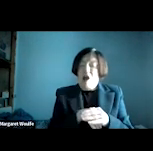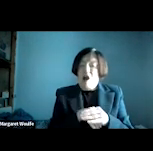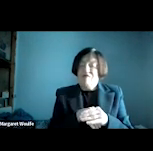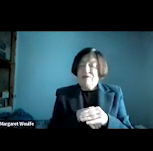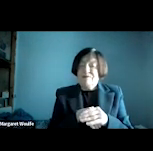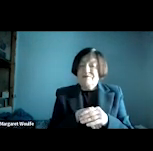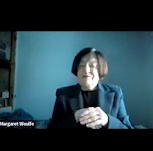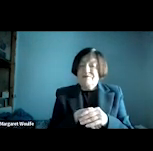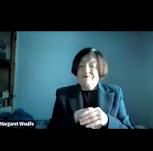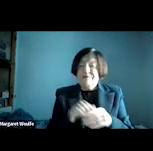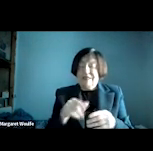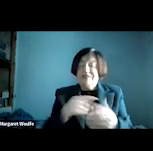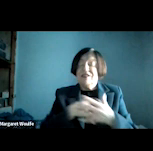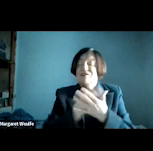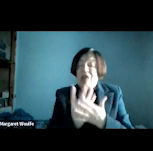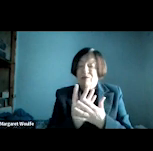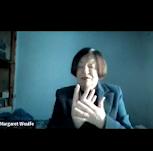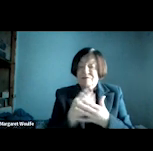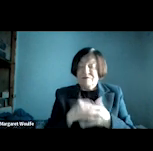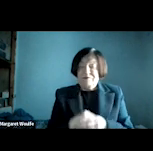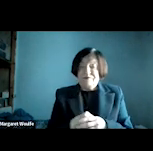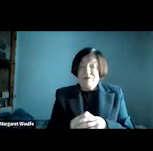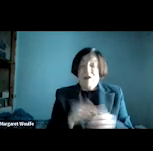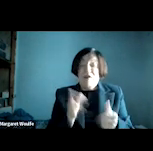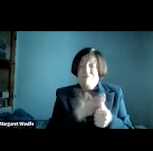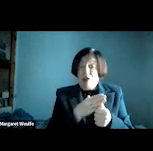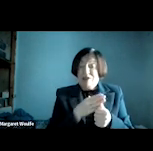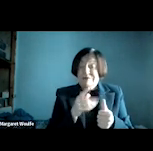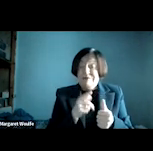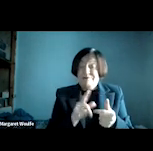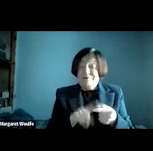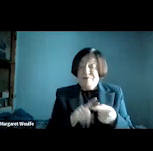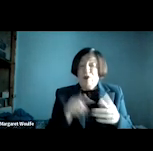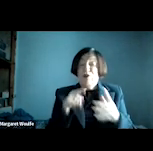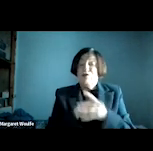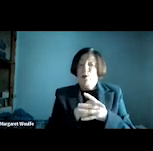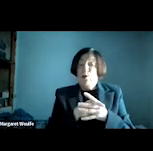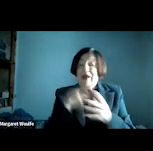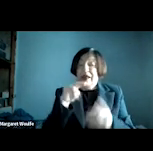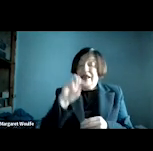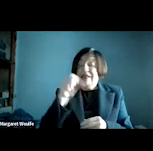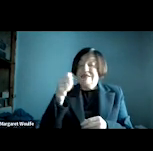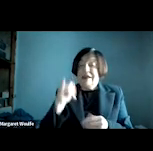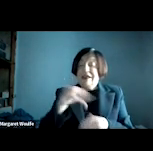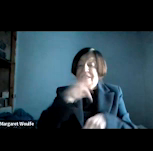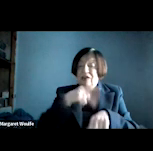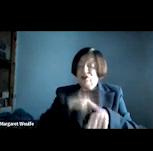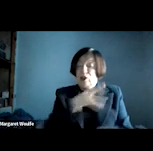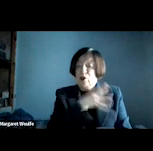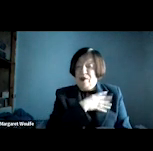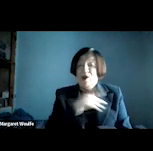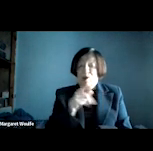in the development of this standard. First of all, is through the NSAI National Committee, the one